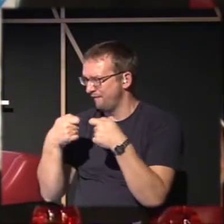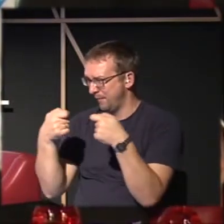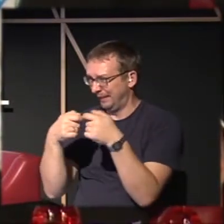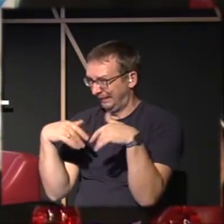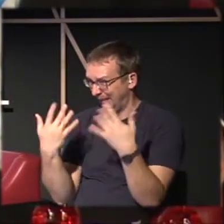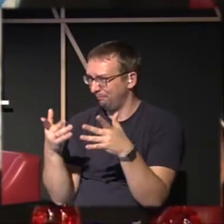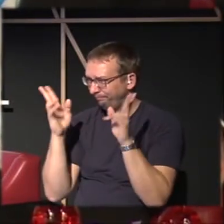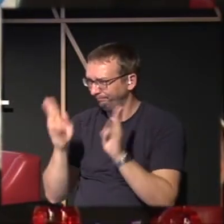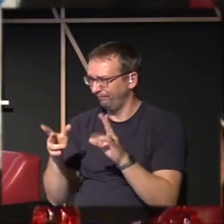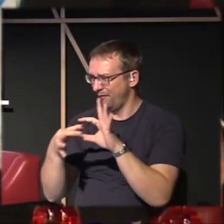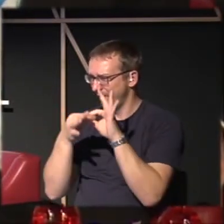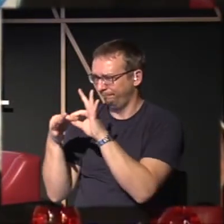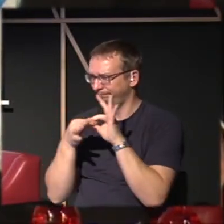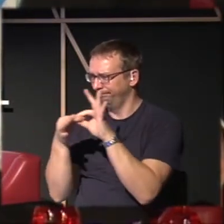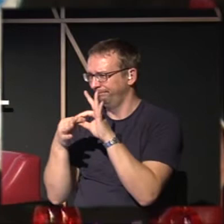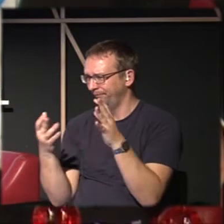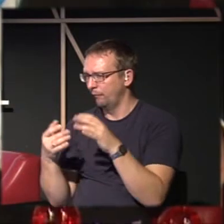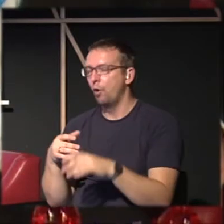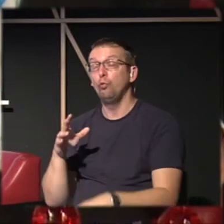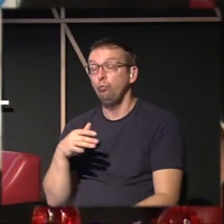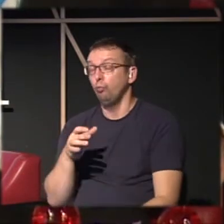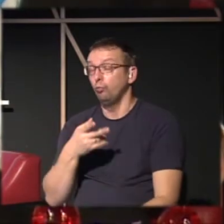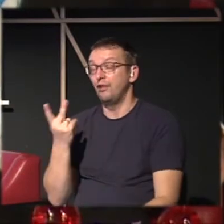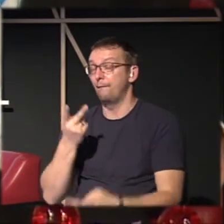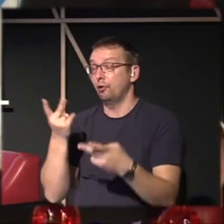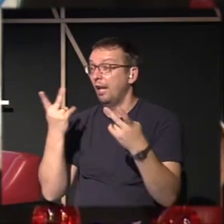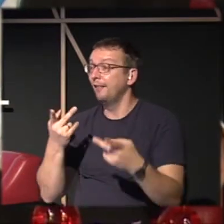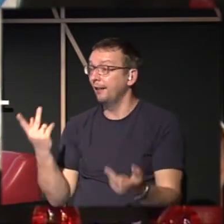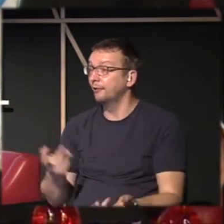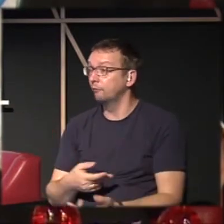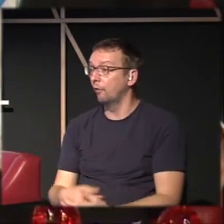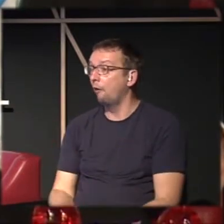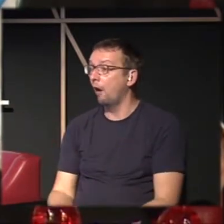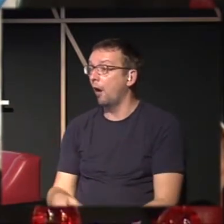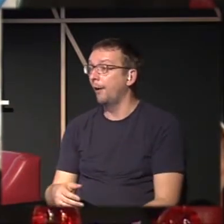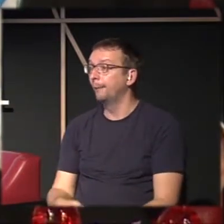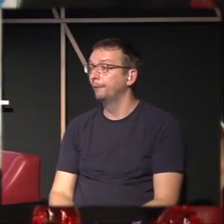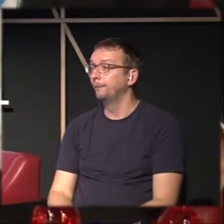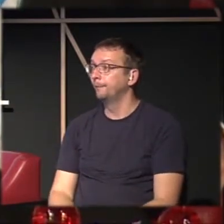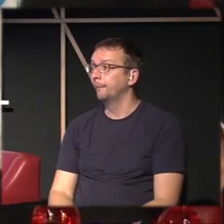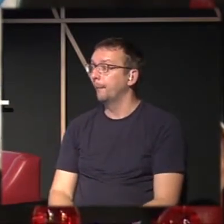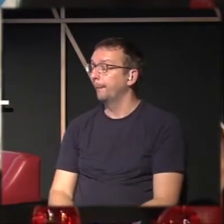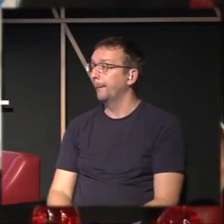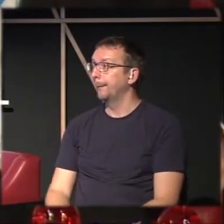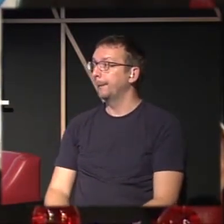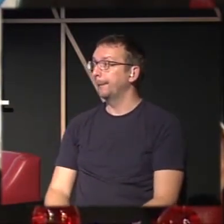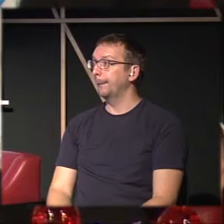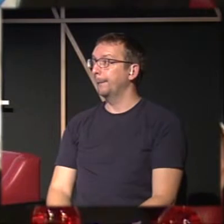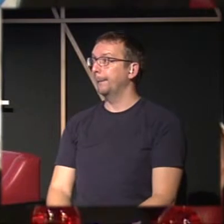very important, and we sent letters with the official letters with